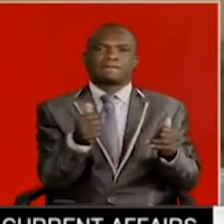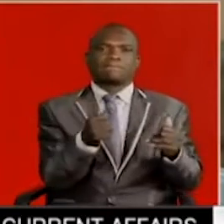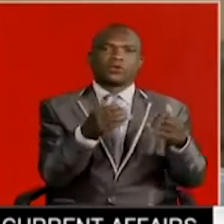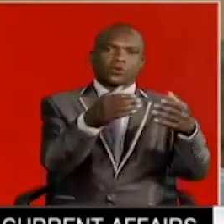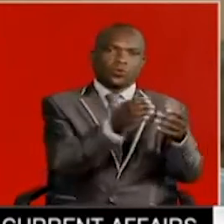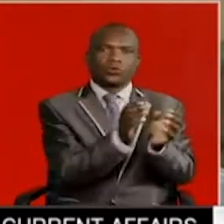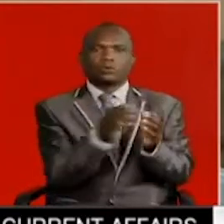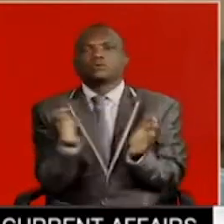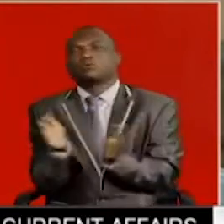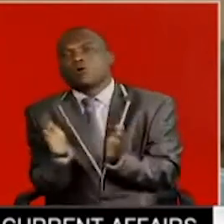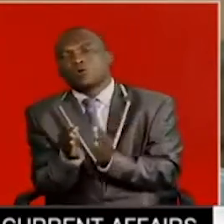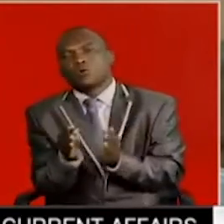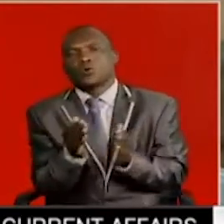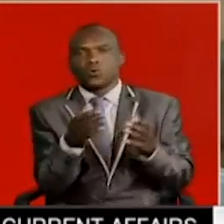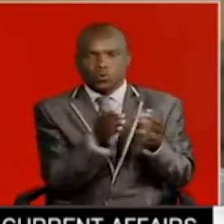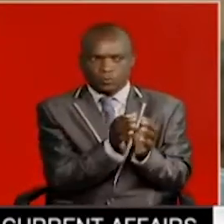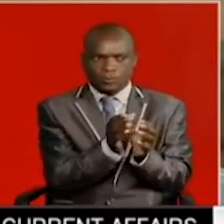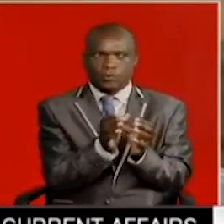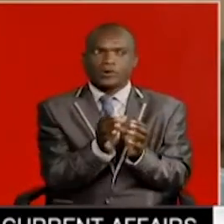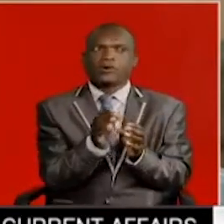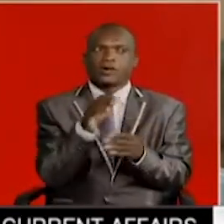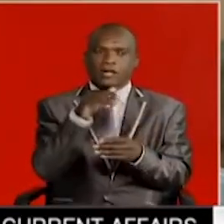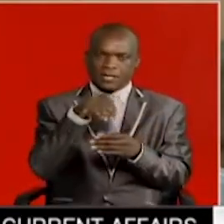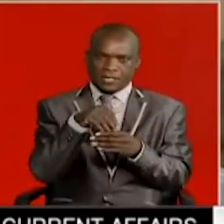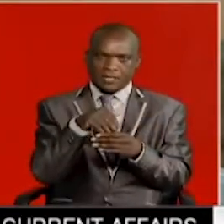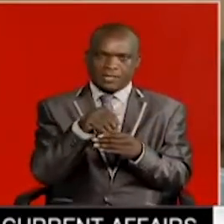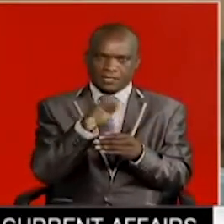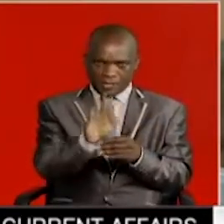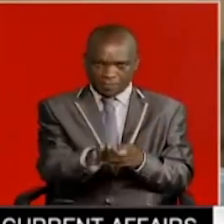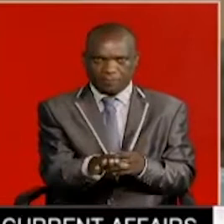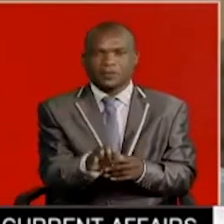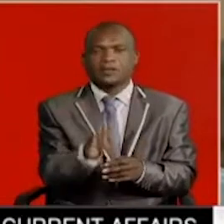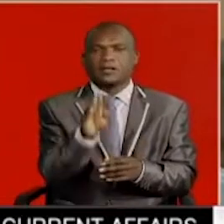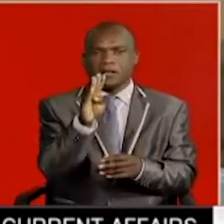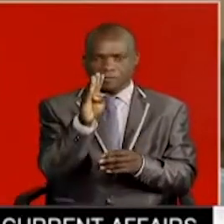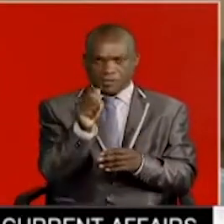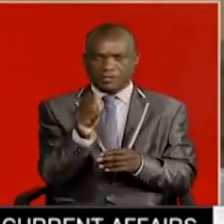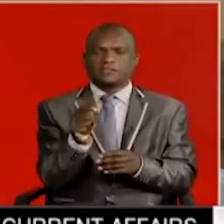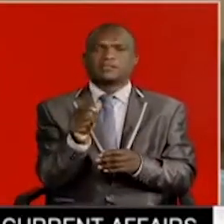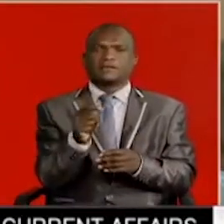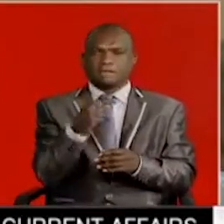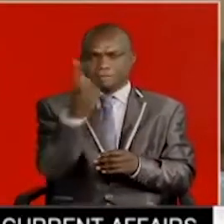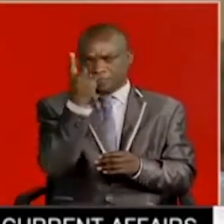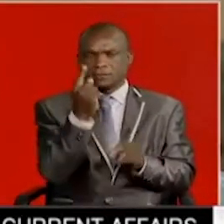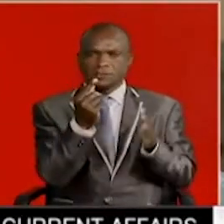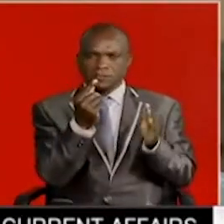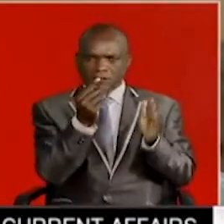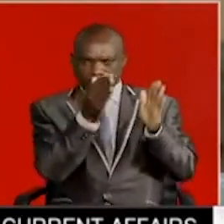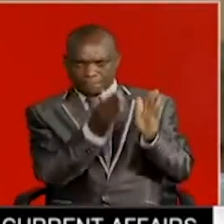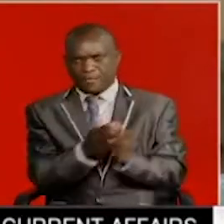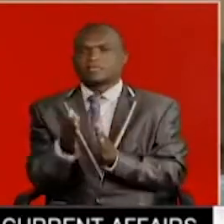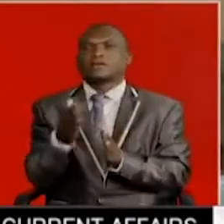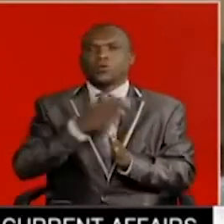be in this, but in the main, these are the people we are,